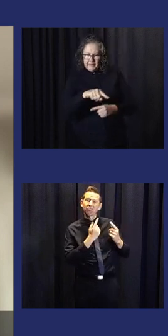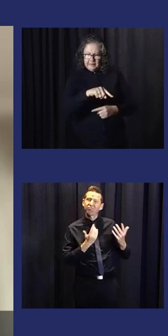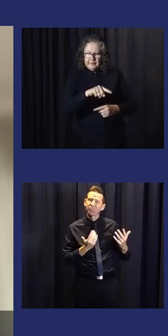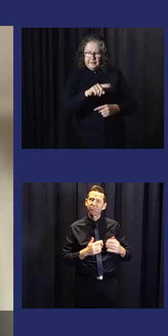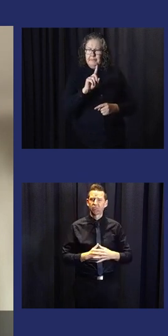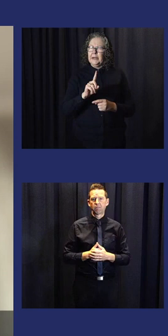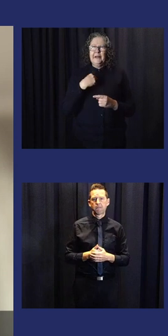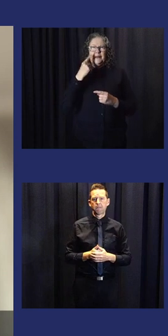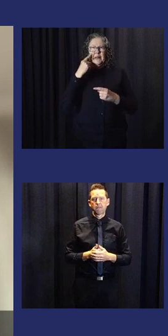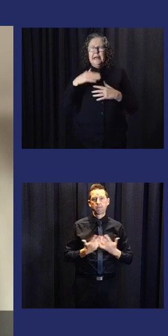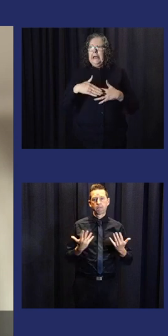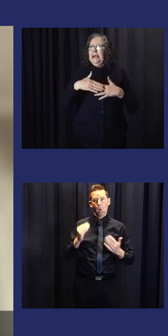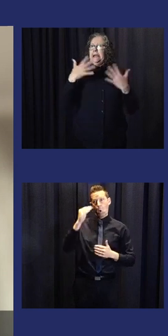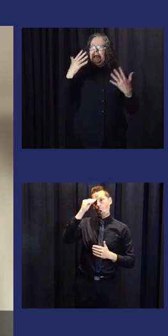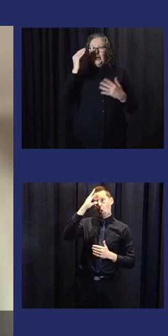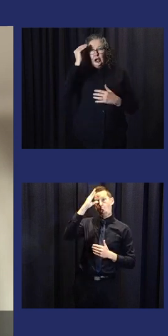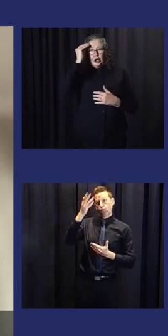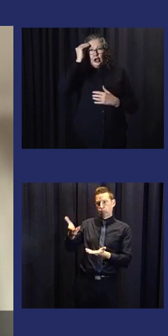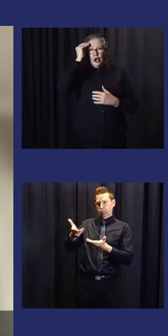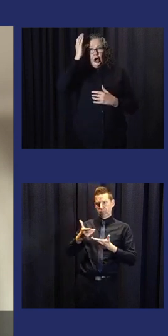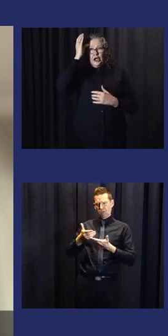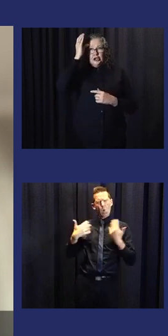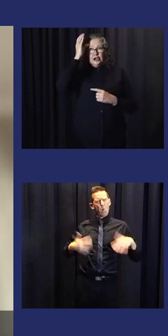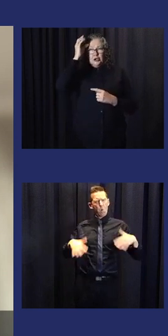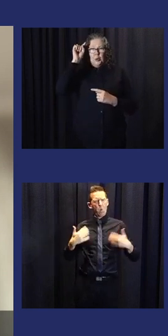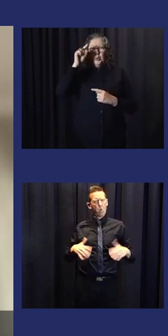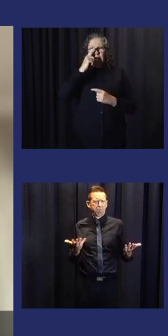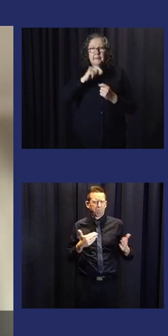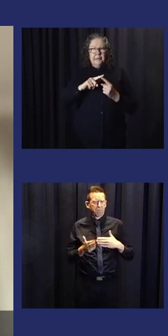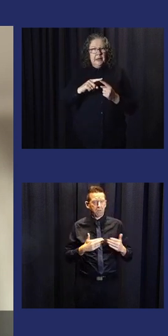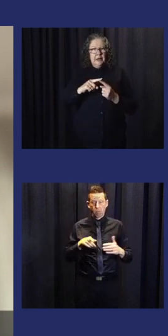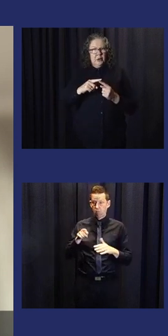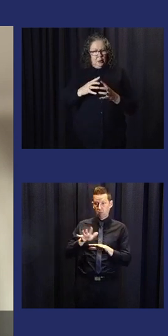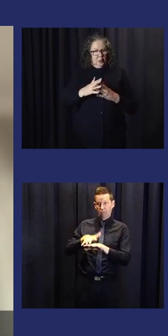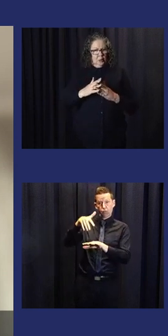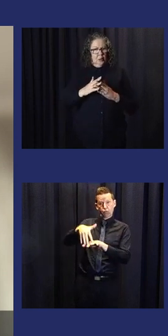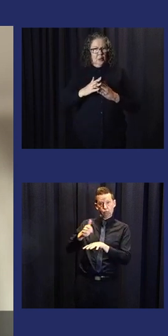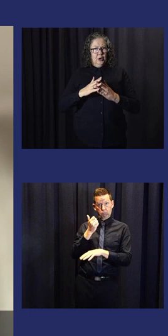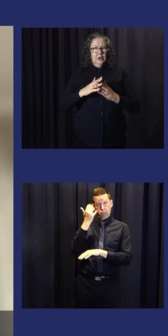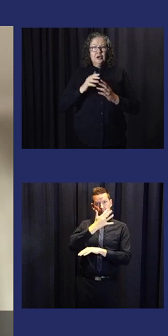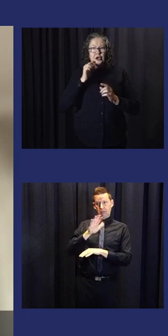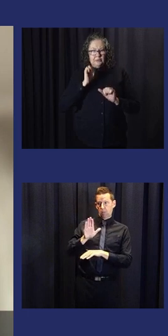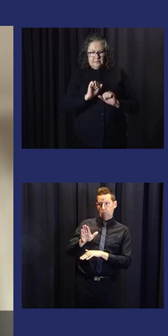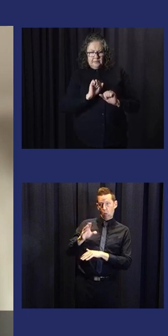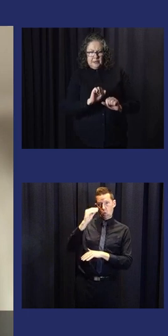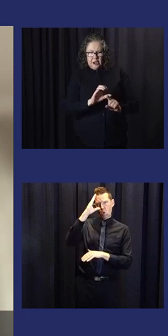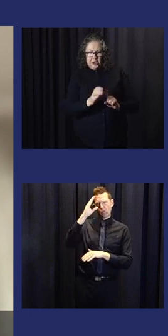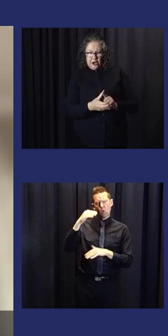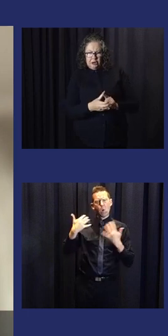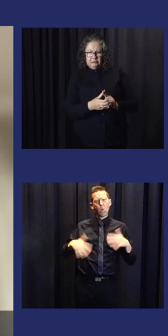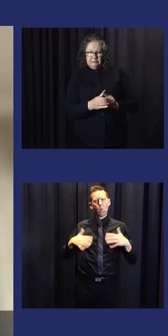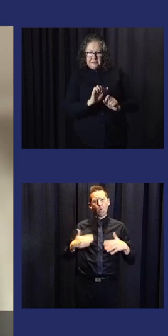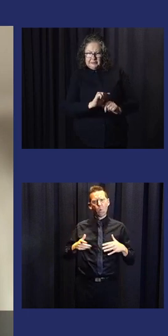think any knowledge can be a powerful thing. Indigenous knowledge is important in